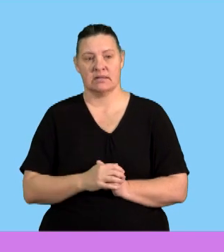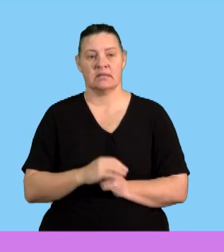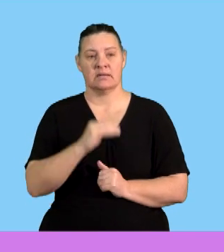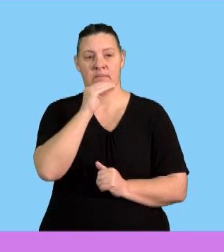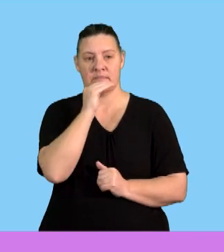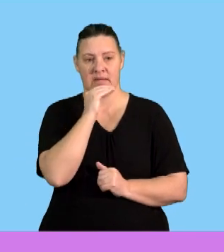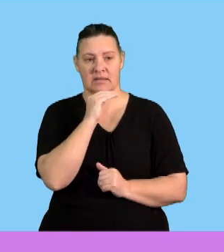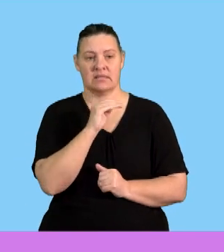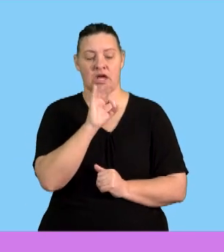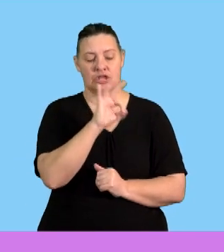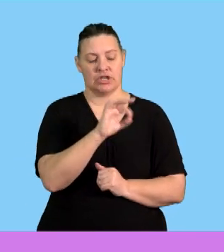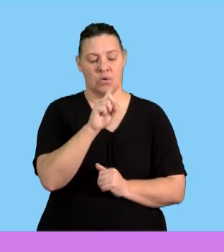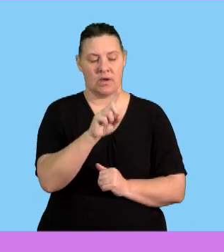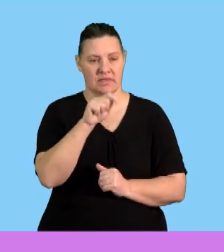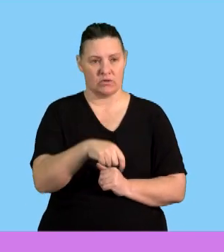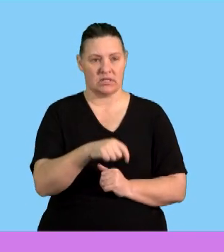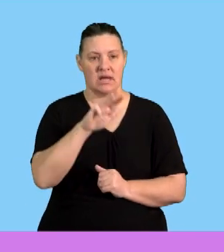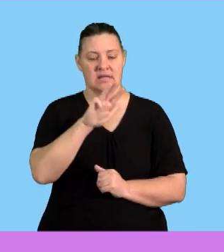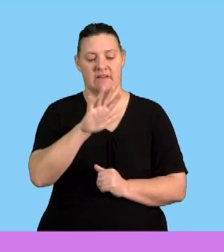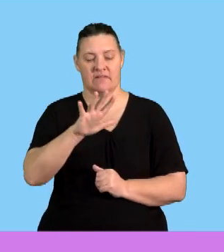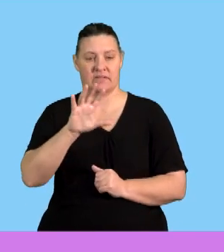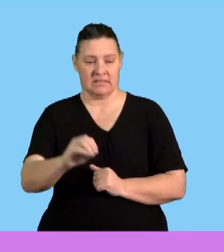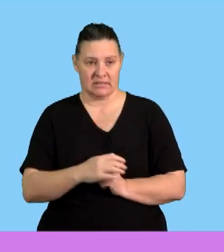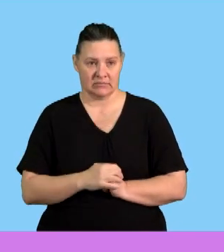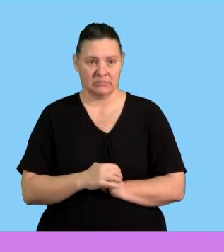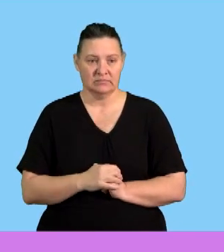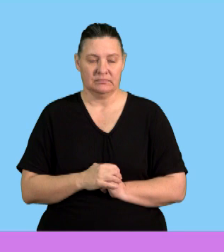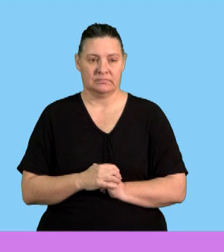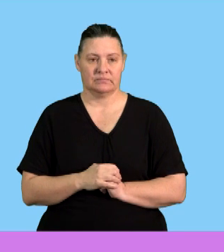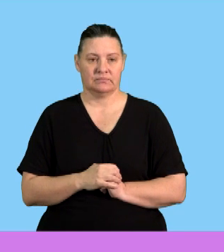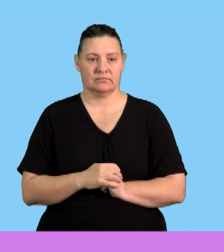1,950. And then that is